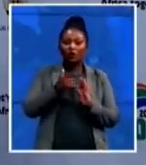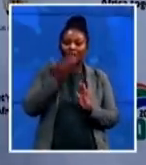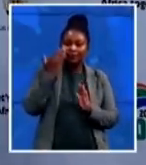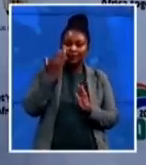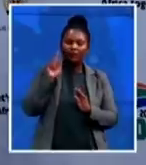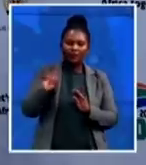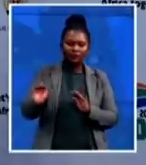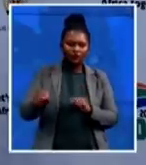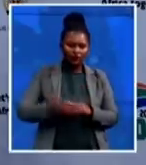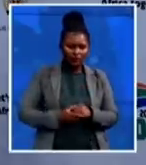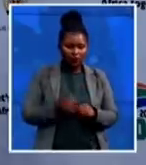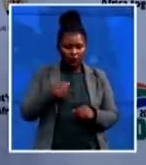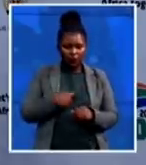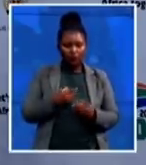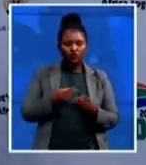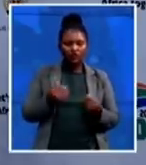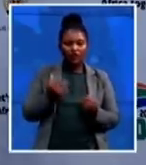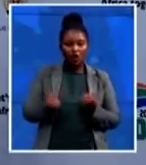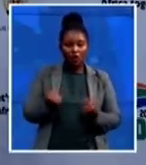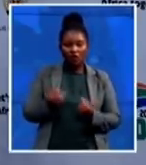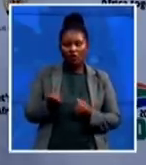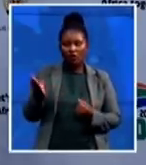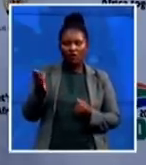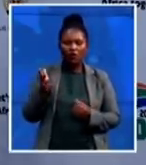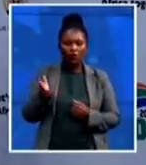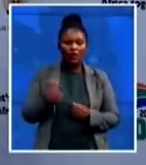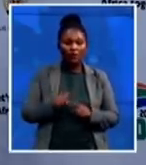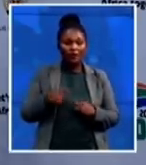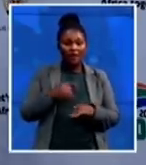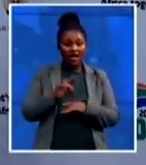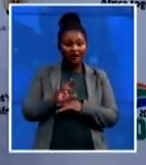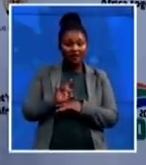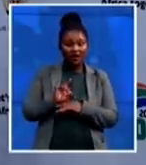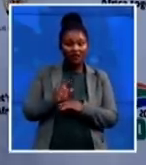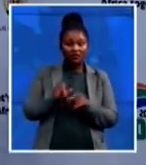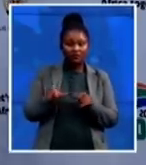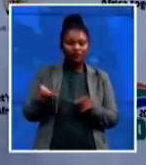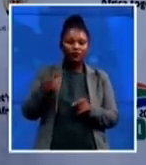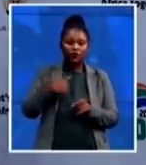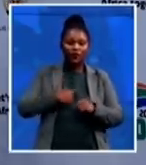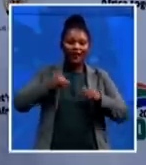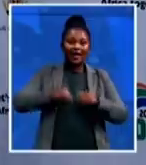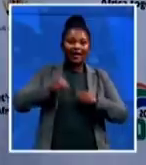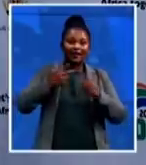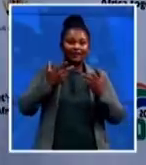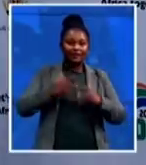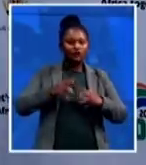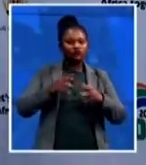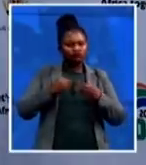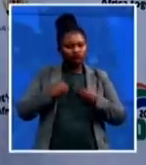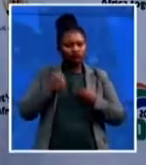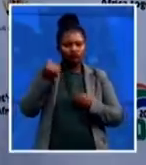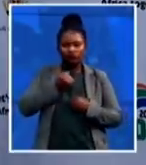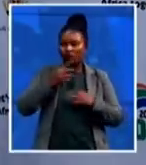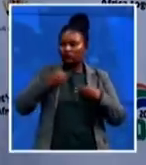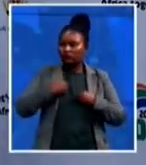law. But we're advising our people, we agreed to forgive one another, and forgiving, by the way, is not a